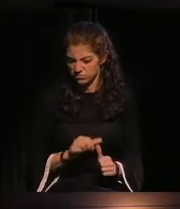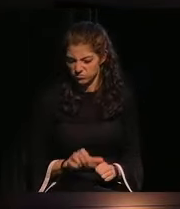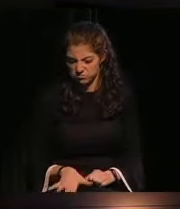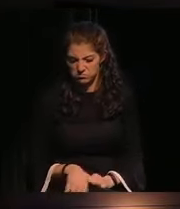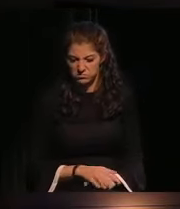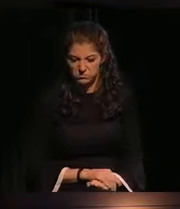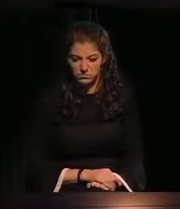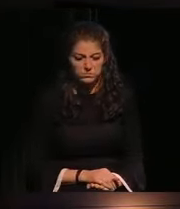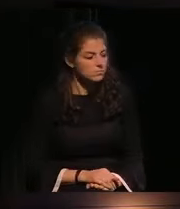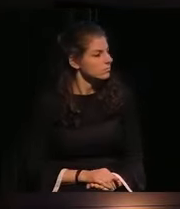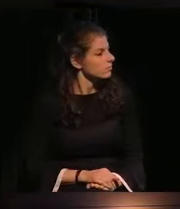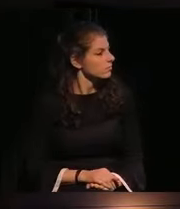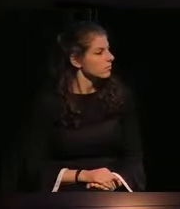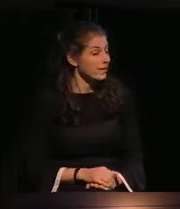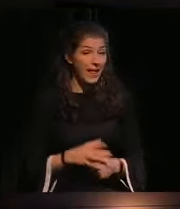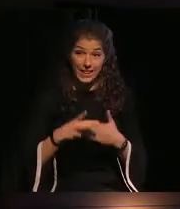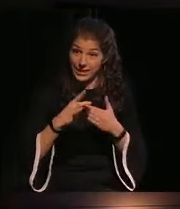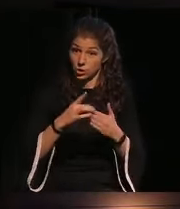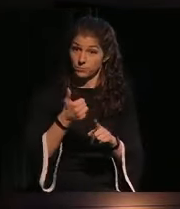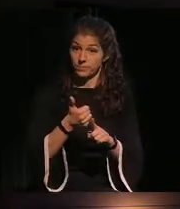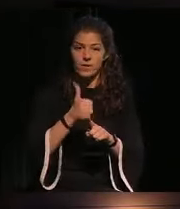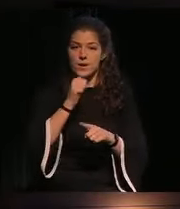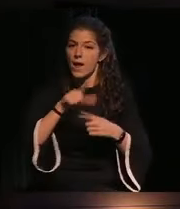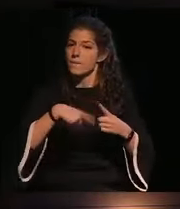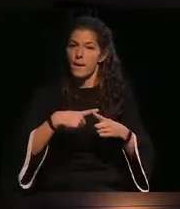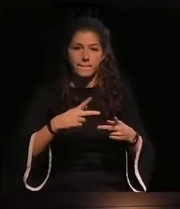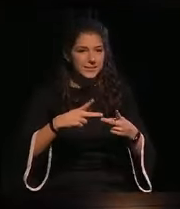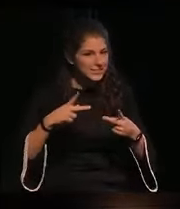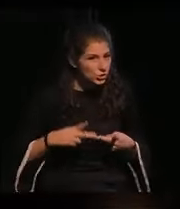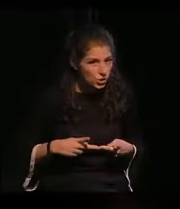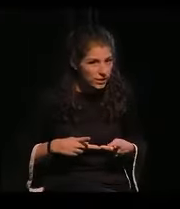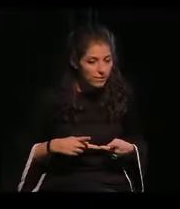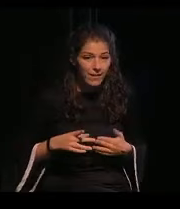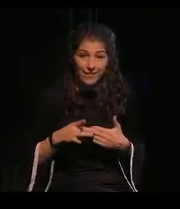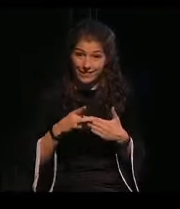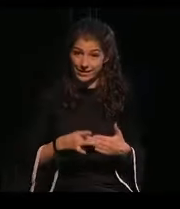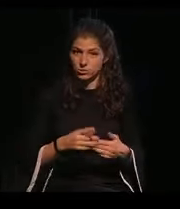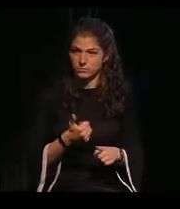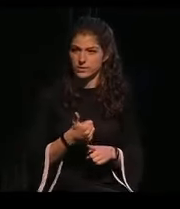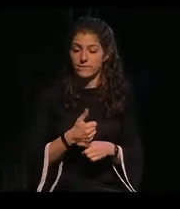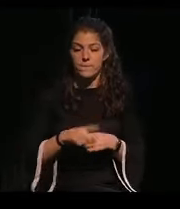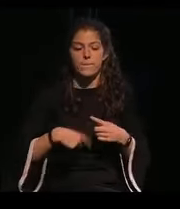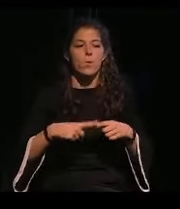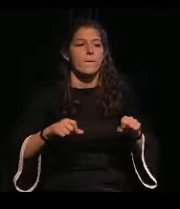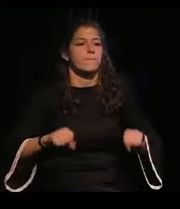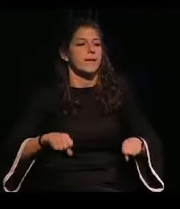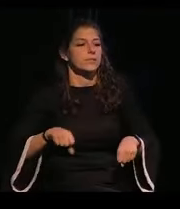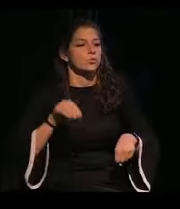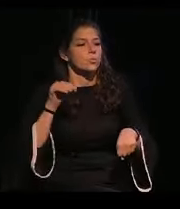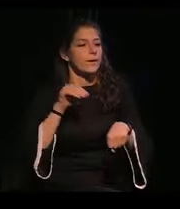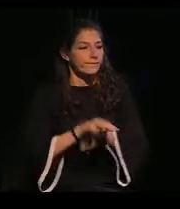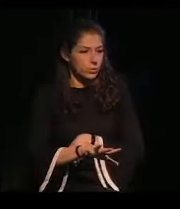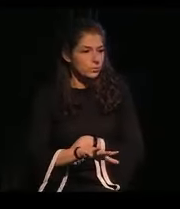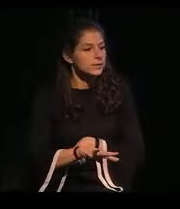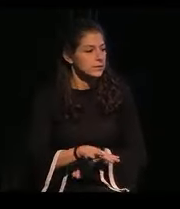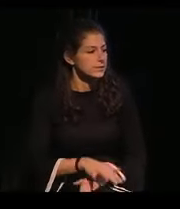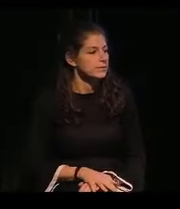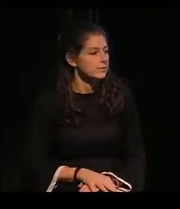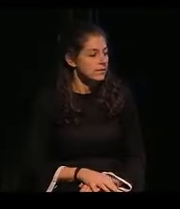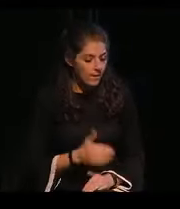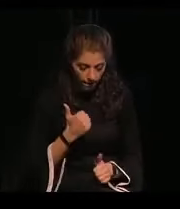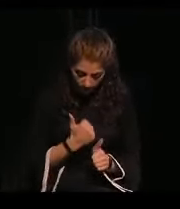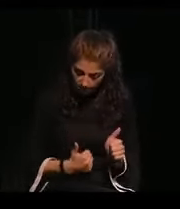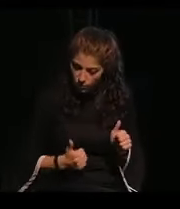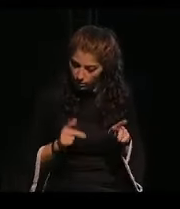Leadership is not about position. Leadership is the capacity to influence. And